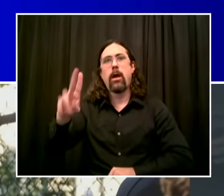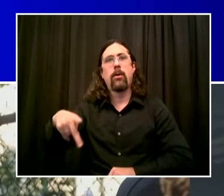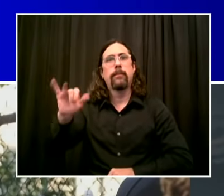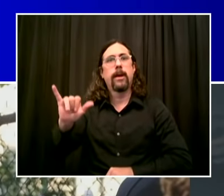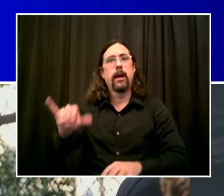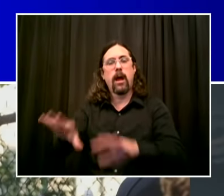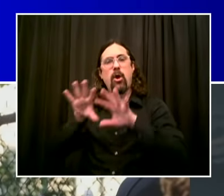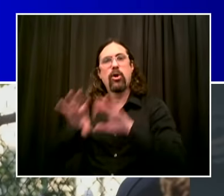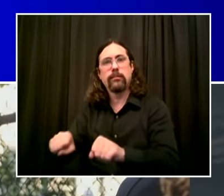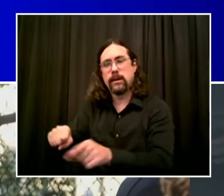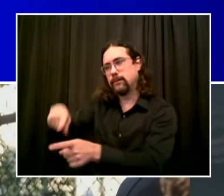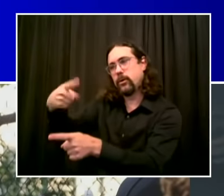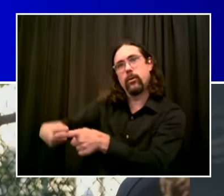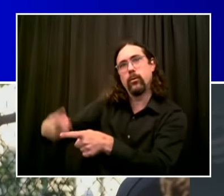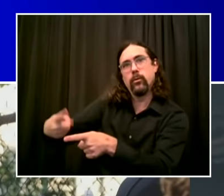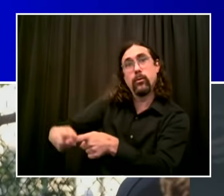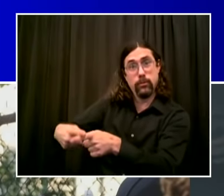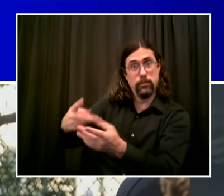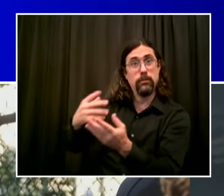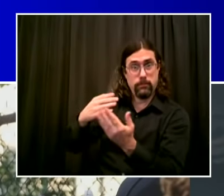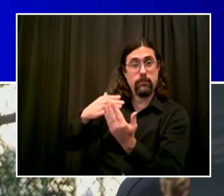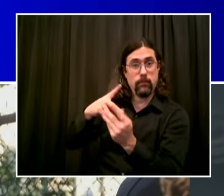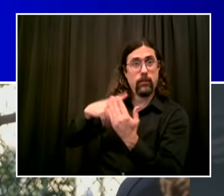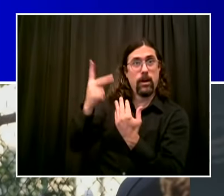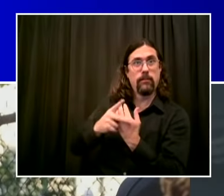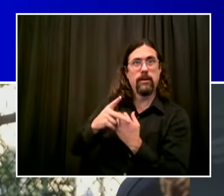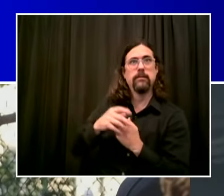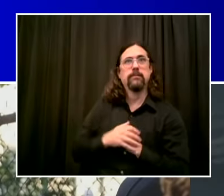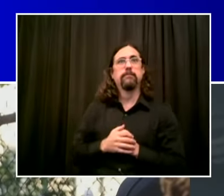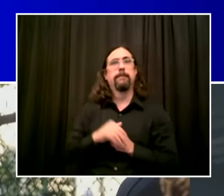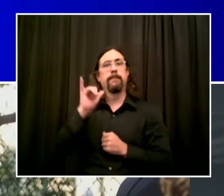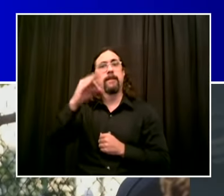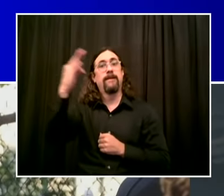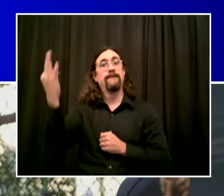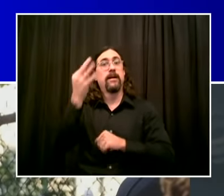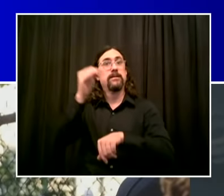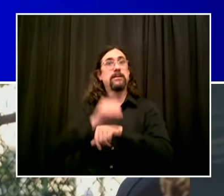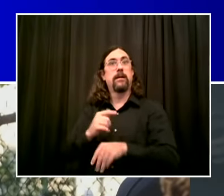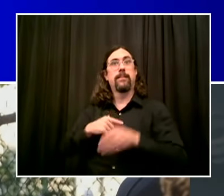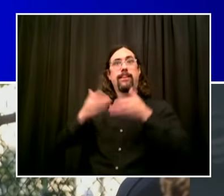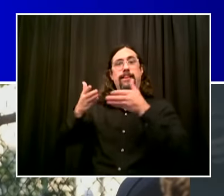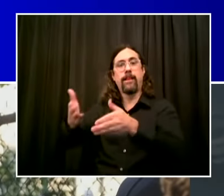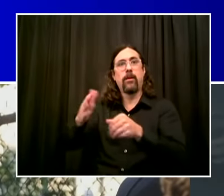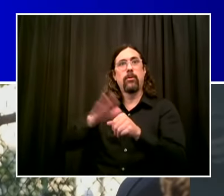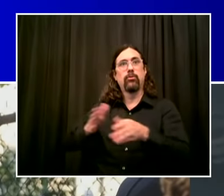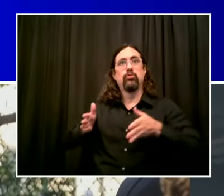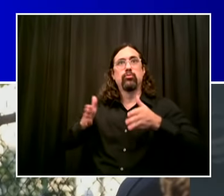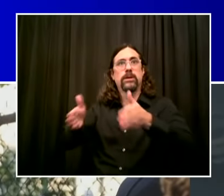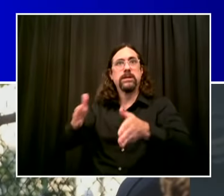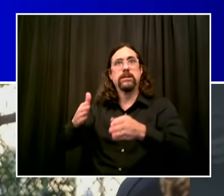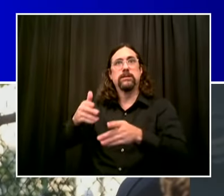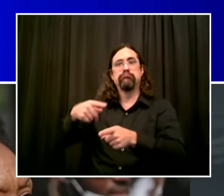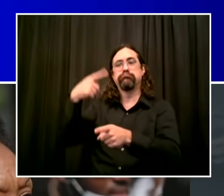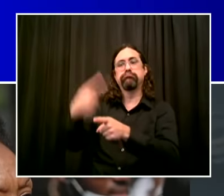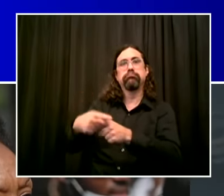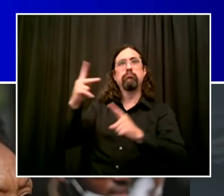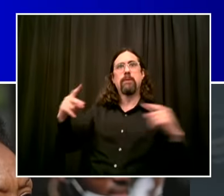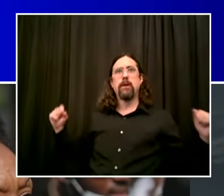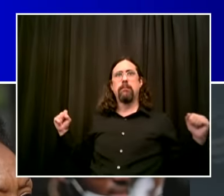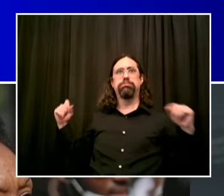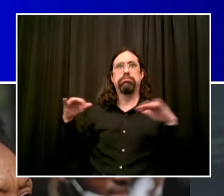officials, clergy, Cure Violence folks, all together. And again on Saturday with the Ceasefire Peace March in